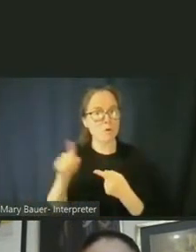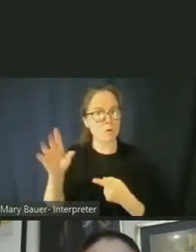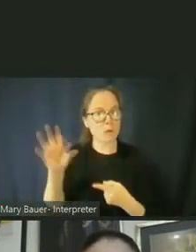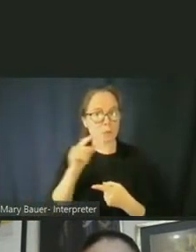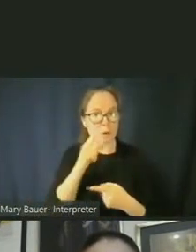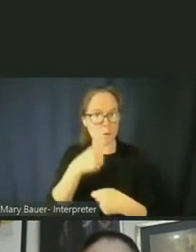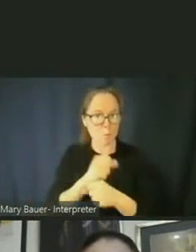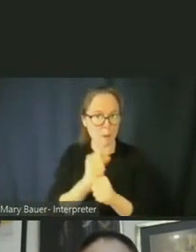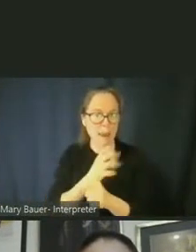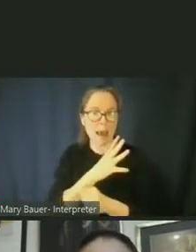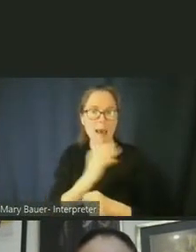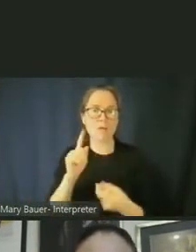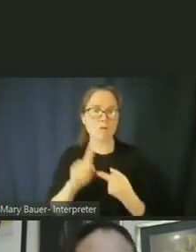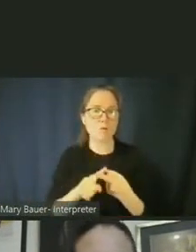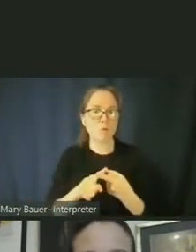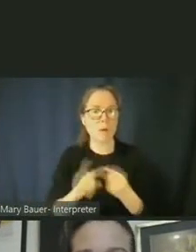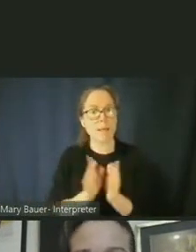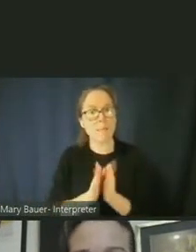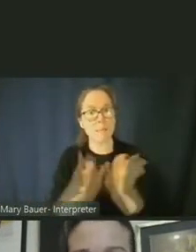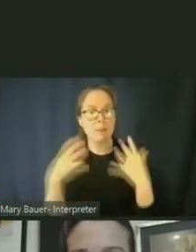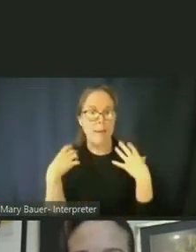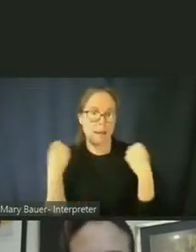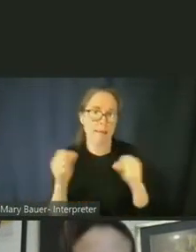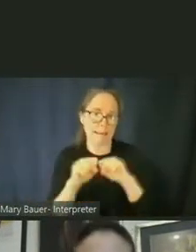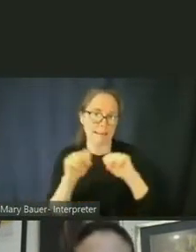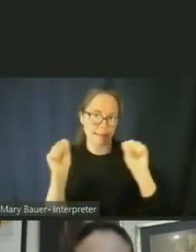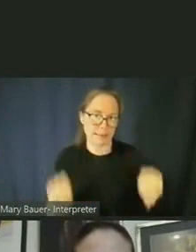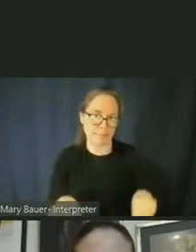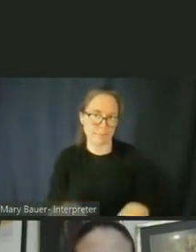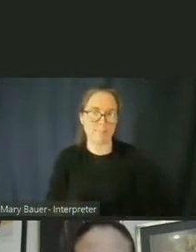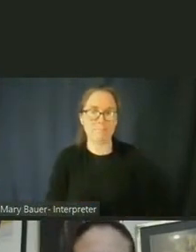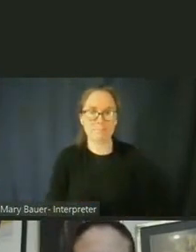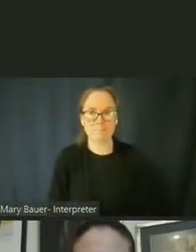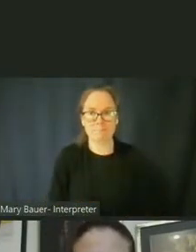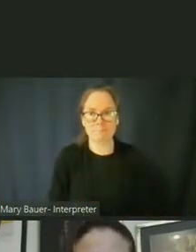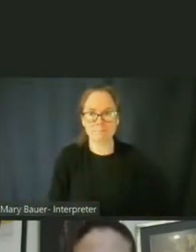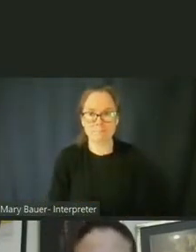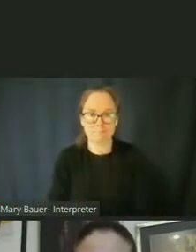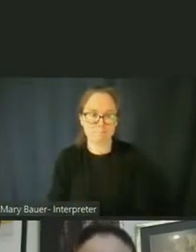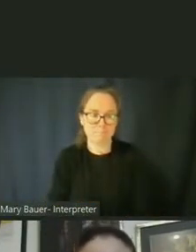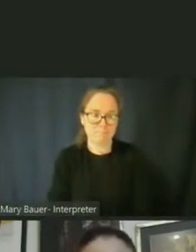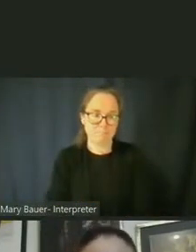public health system at large. So next slide.